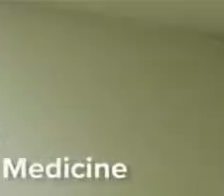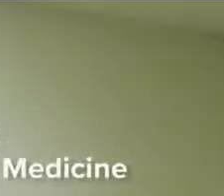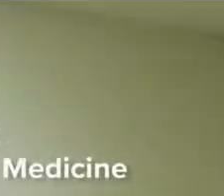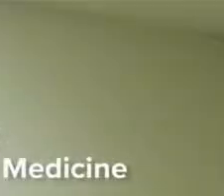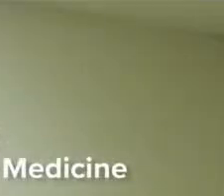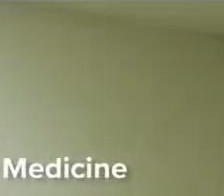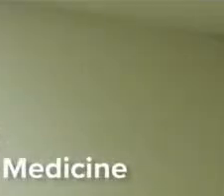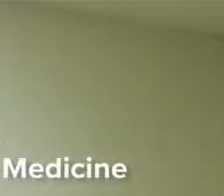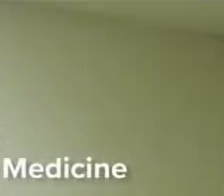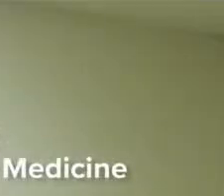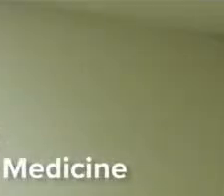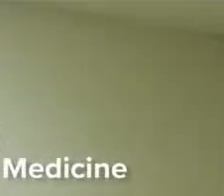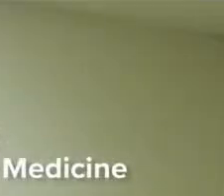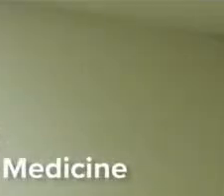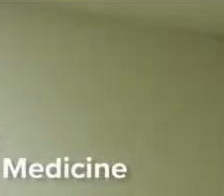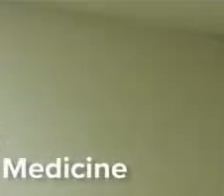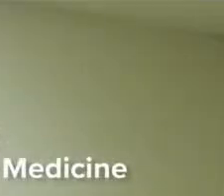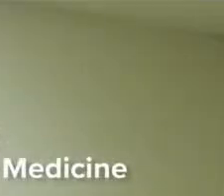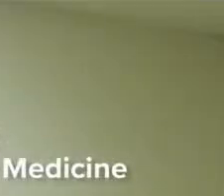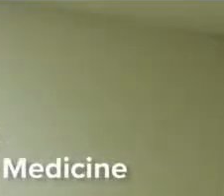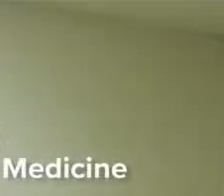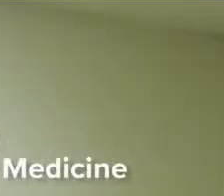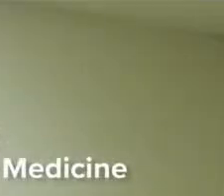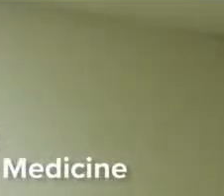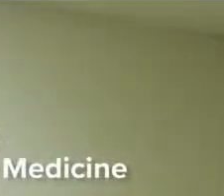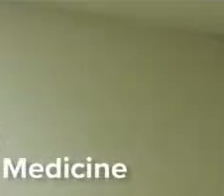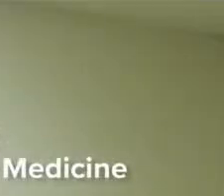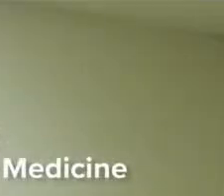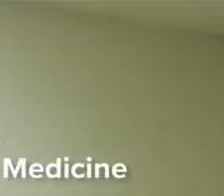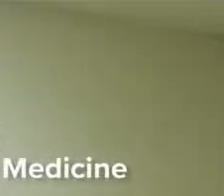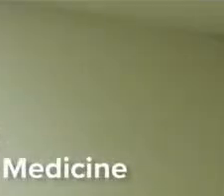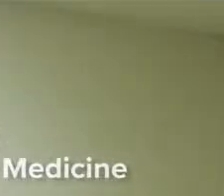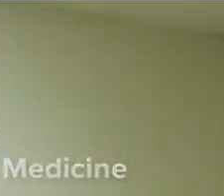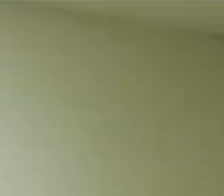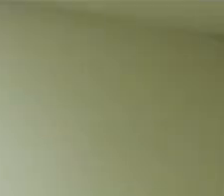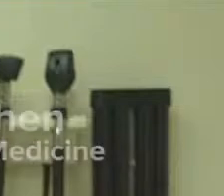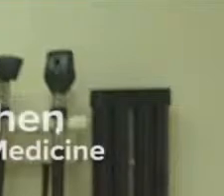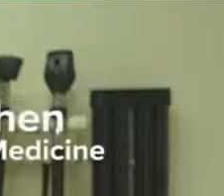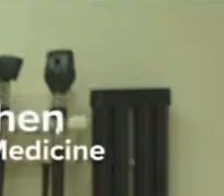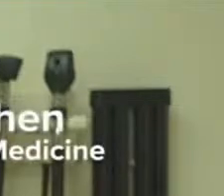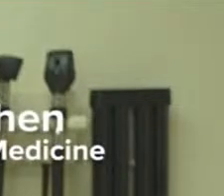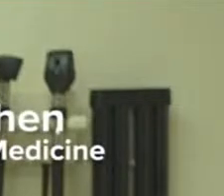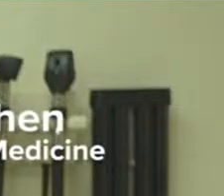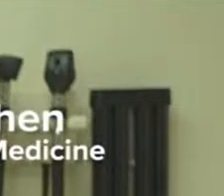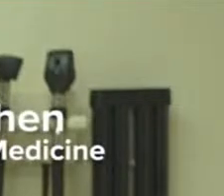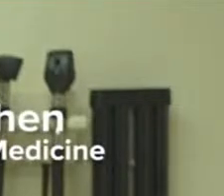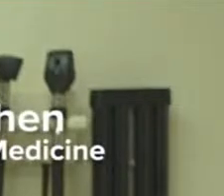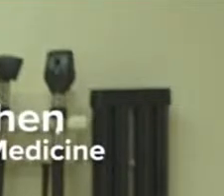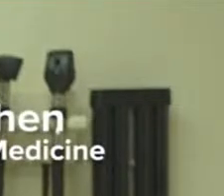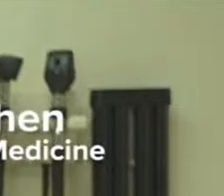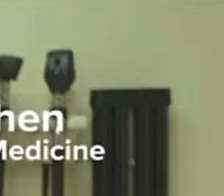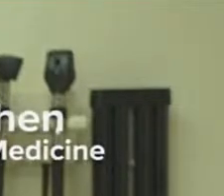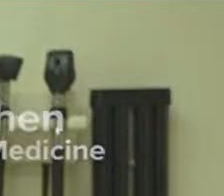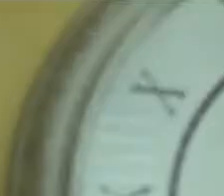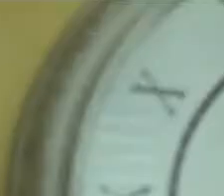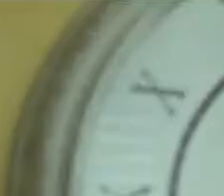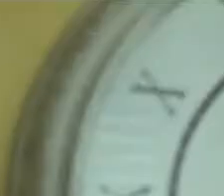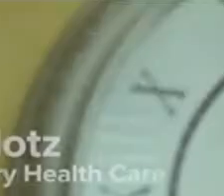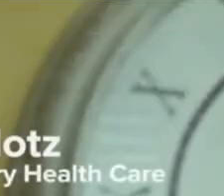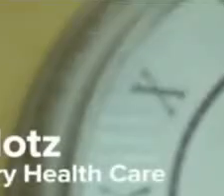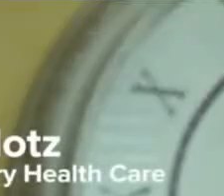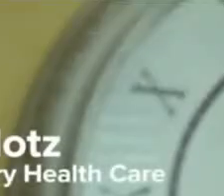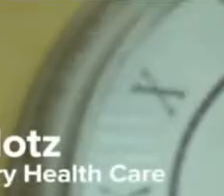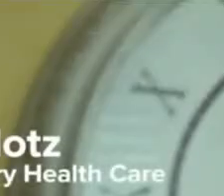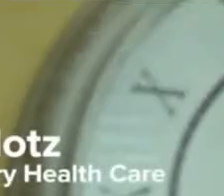There's an easy way to protect yourself and those you love from COVID-19. Get vaccinated. Here's what we know about the vaccines.